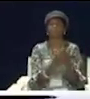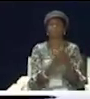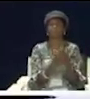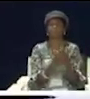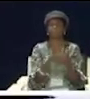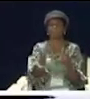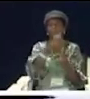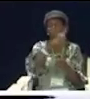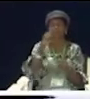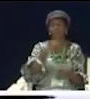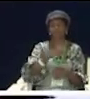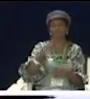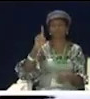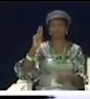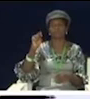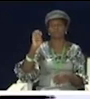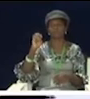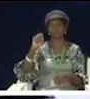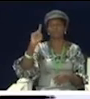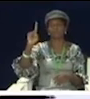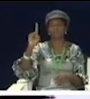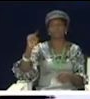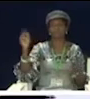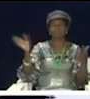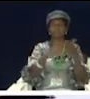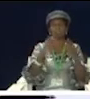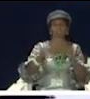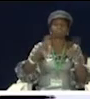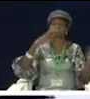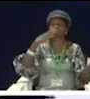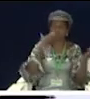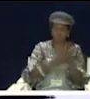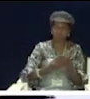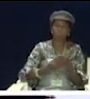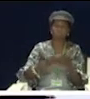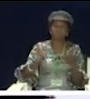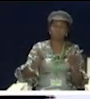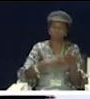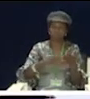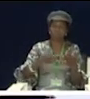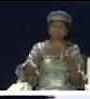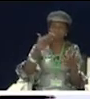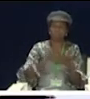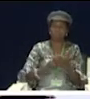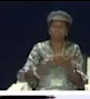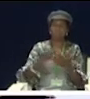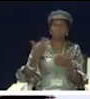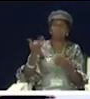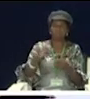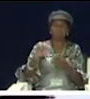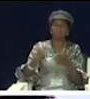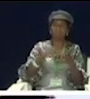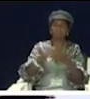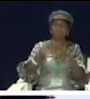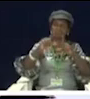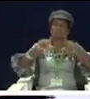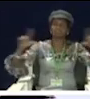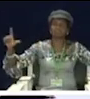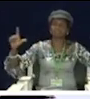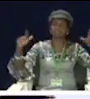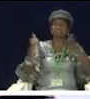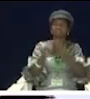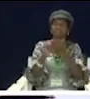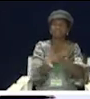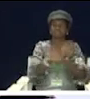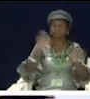Zone one, the choir was good. They sang in a language that I wasn't even sure